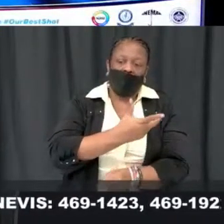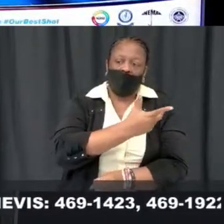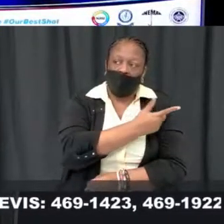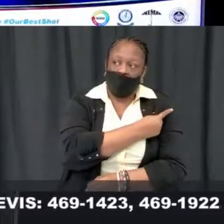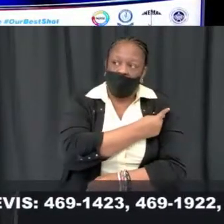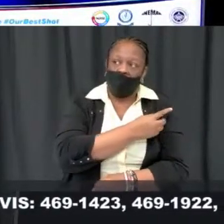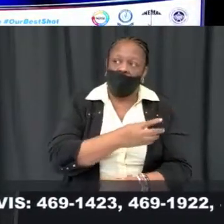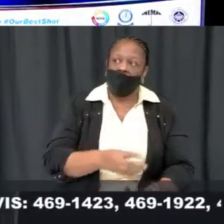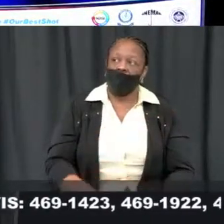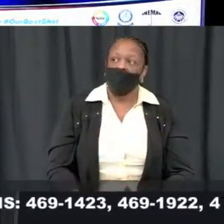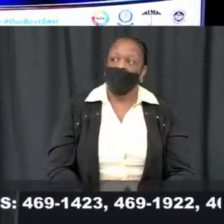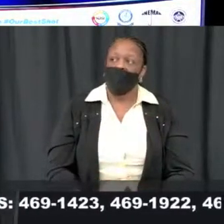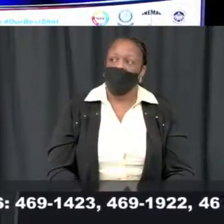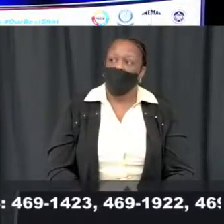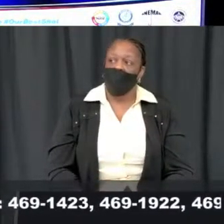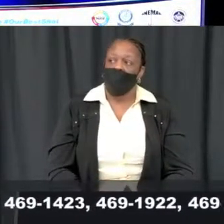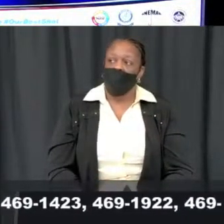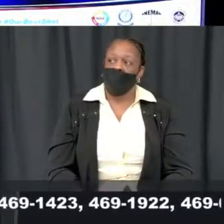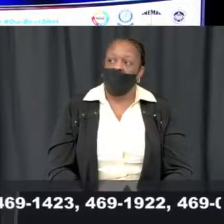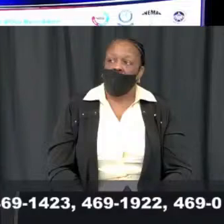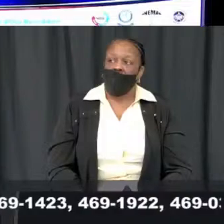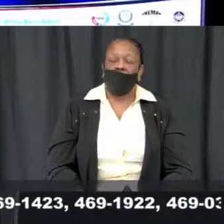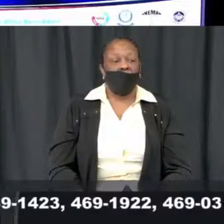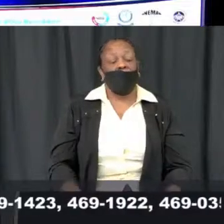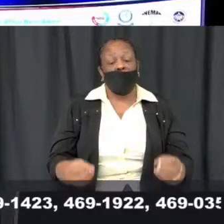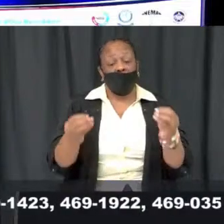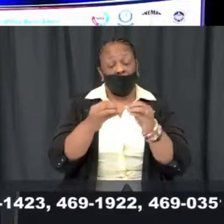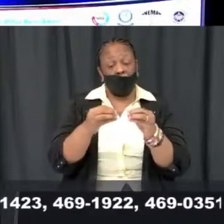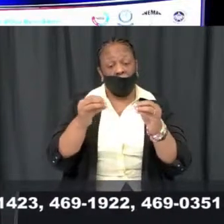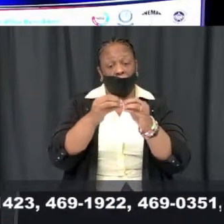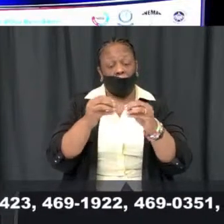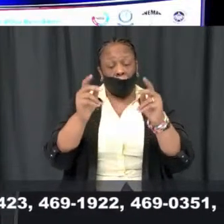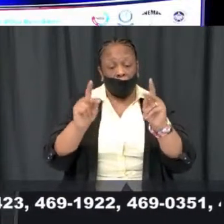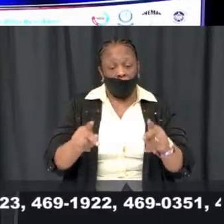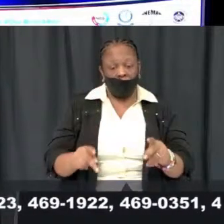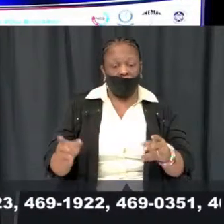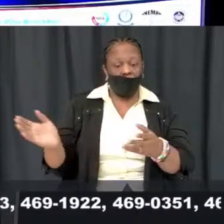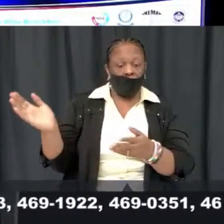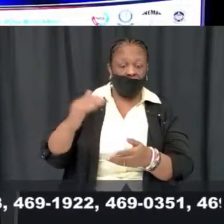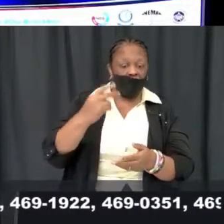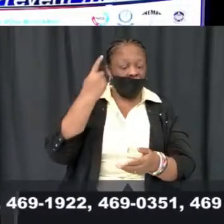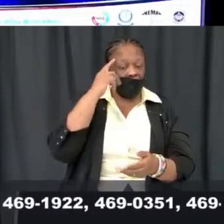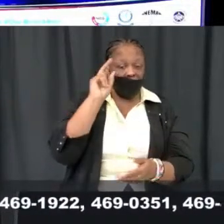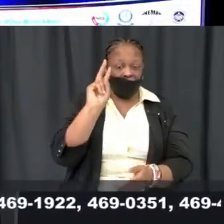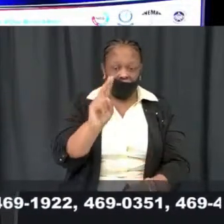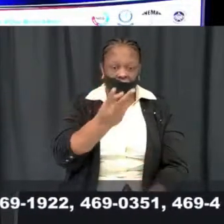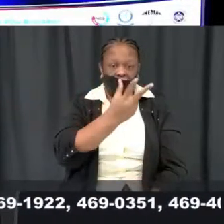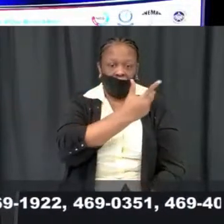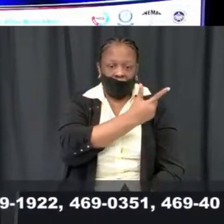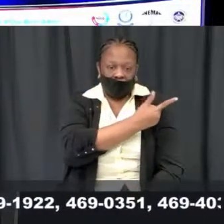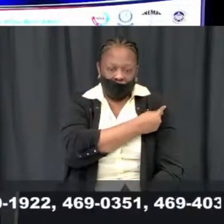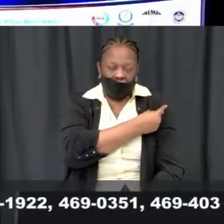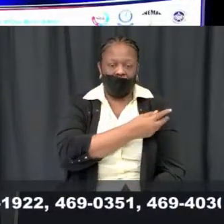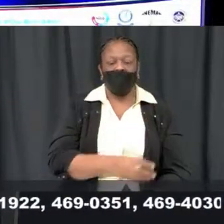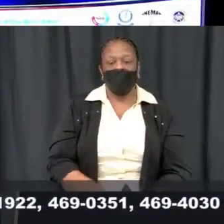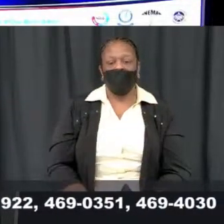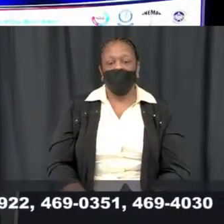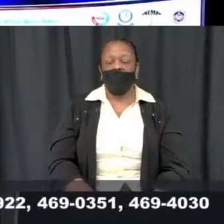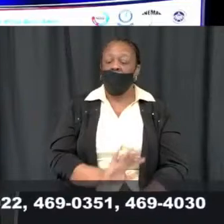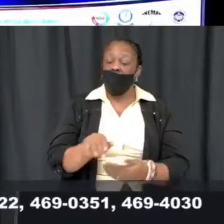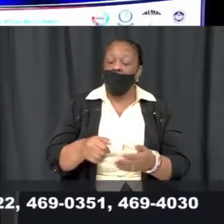been recording 300 plus per day, and I want to see these numbers continue to rise. So anyone who had their first